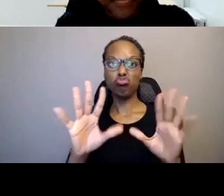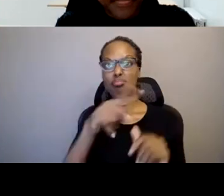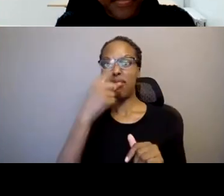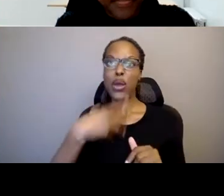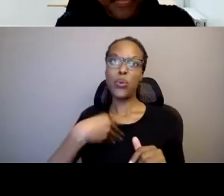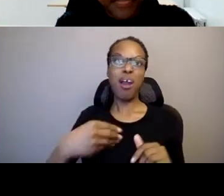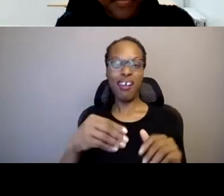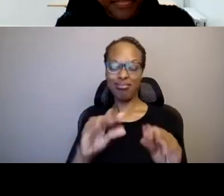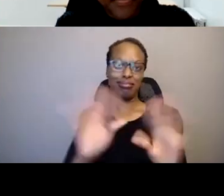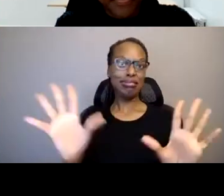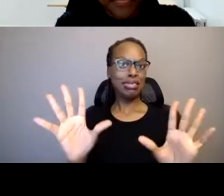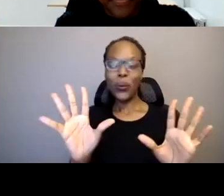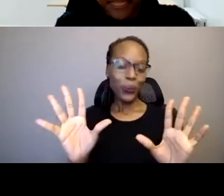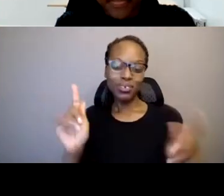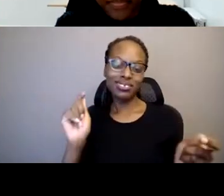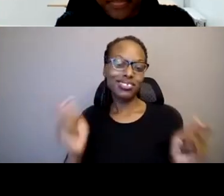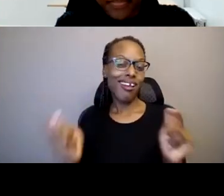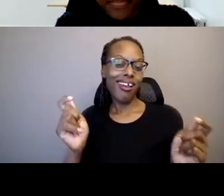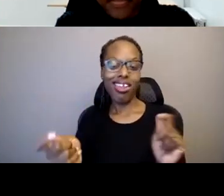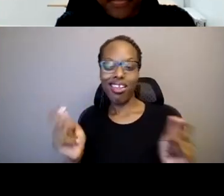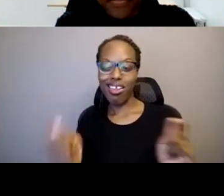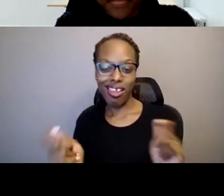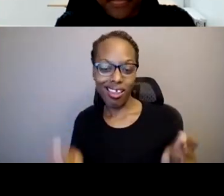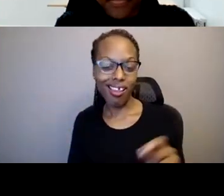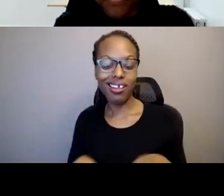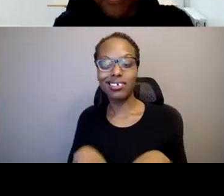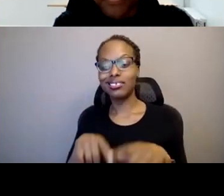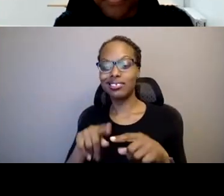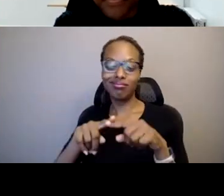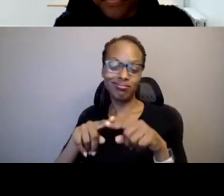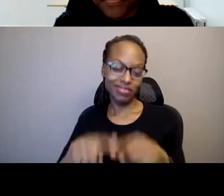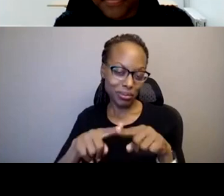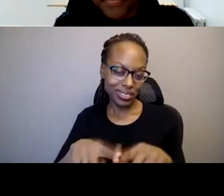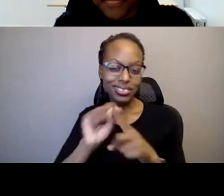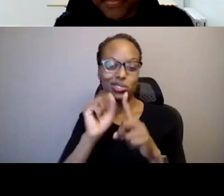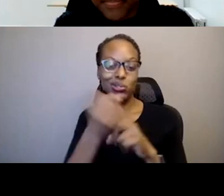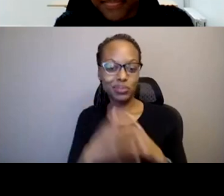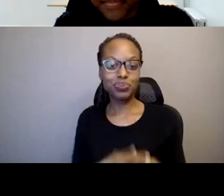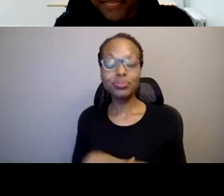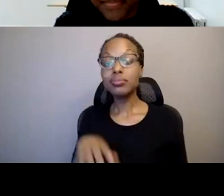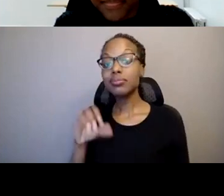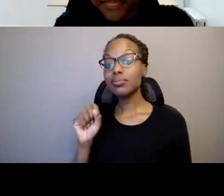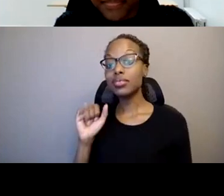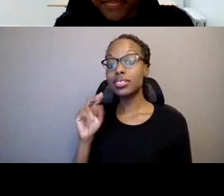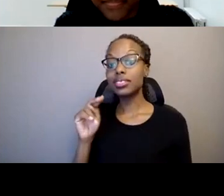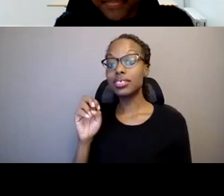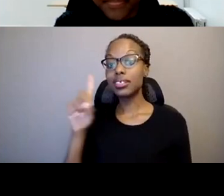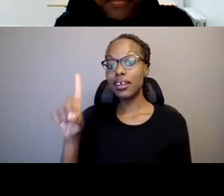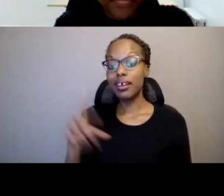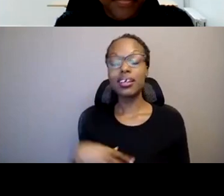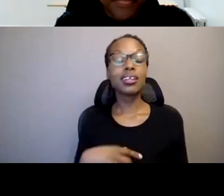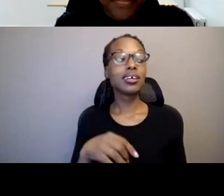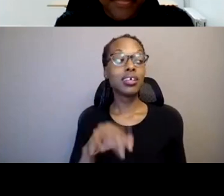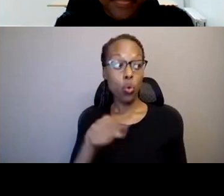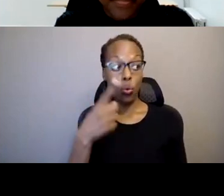not always fixed. So yeah, and I think that actually sometimes more than thinking about identity, we can also think about